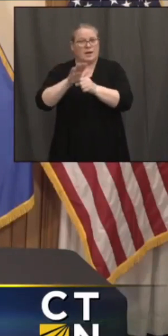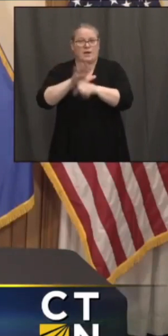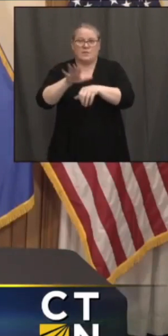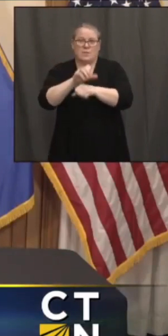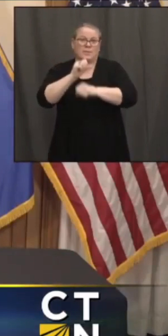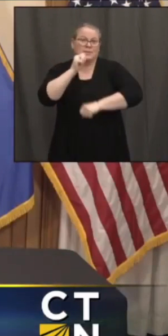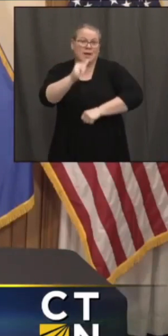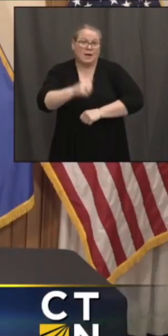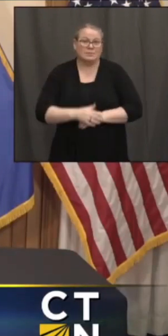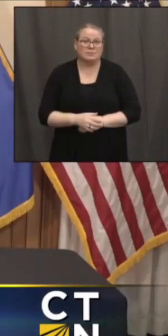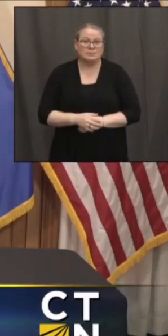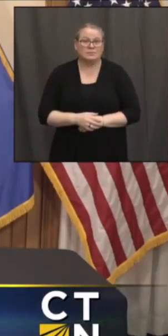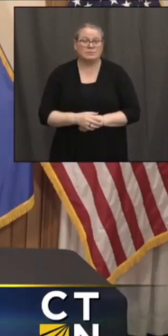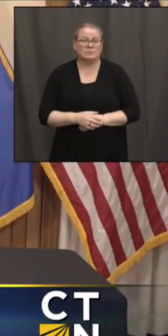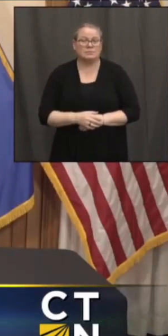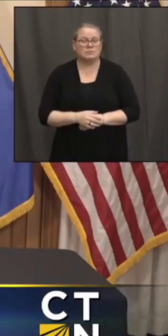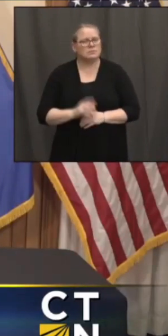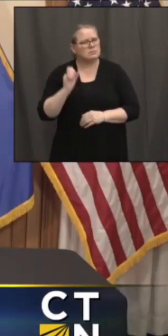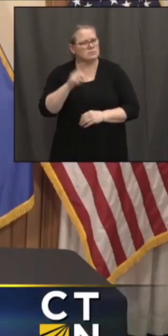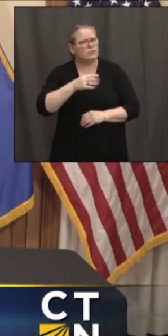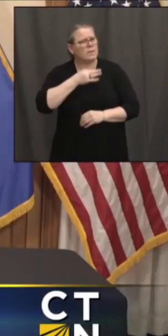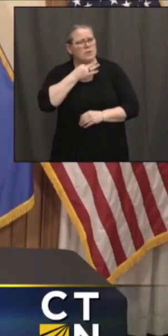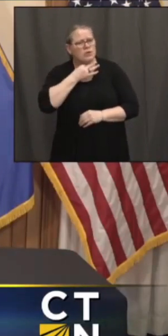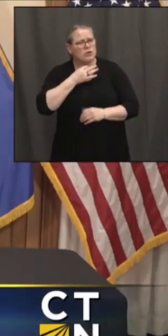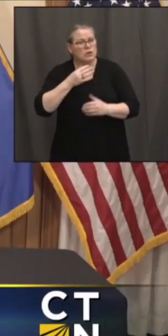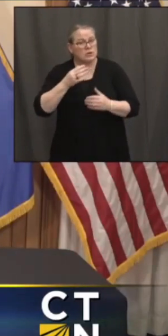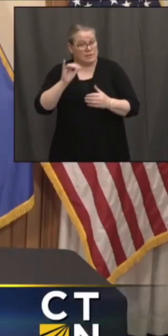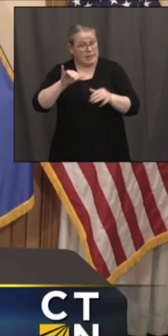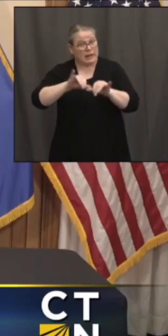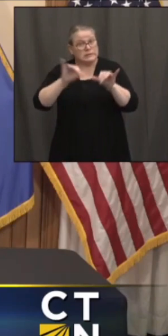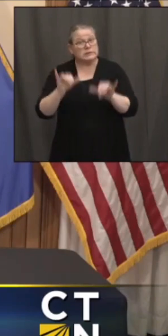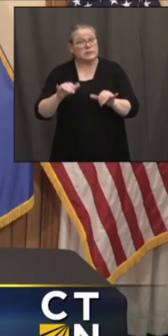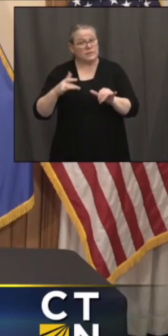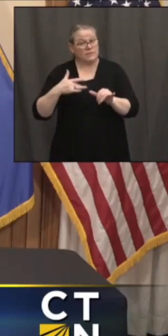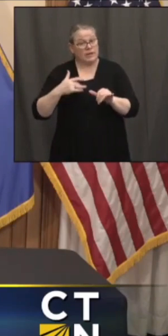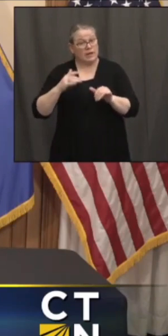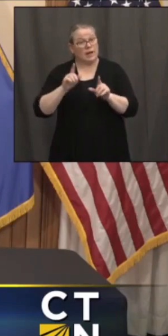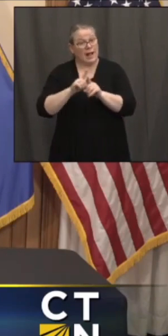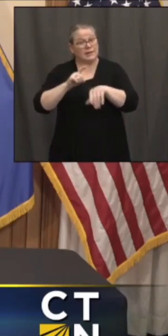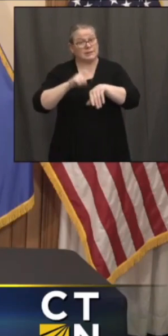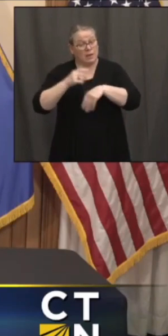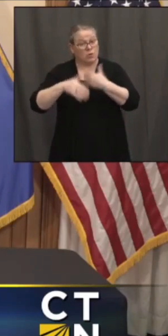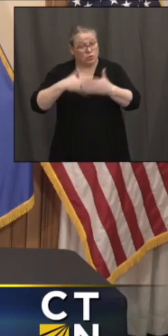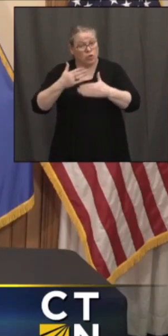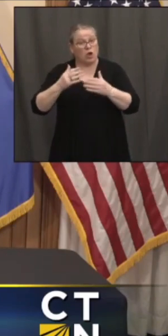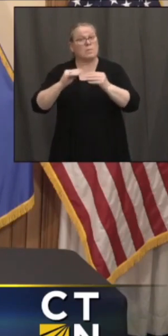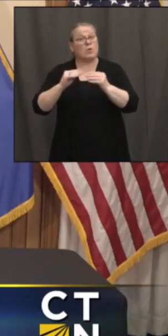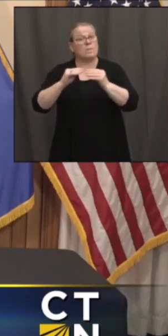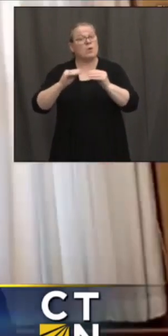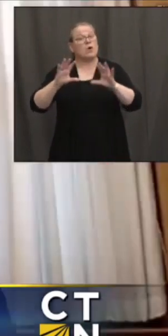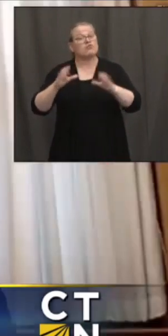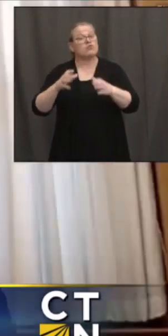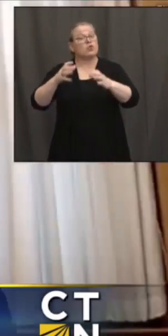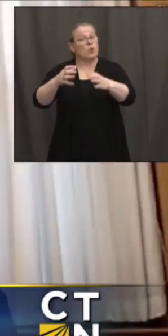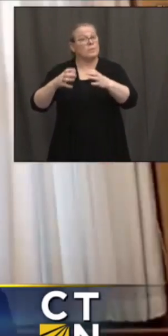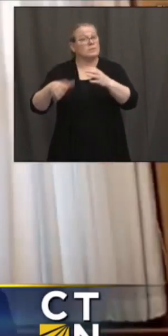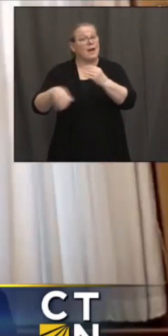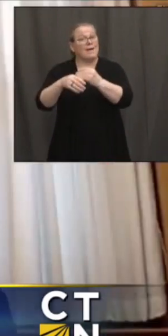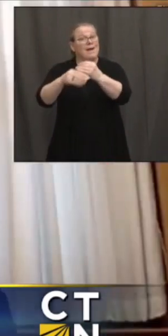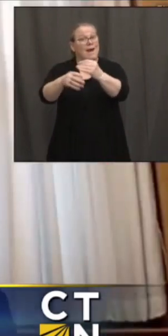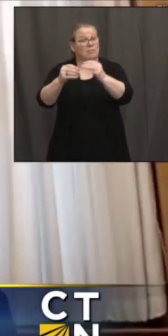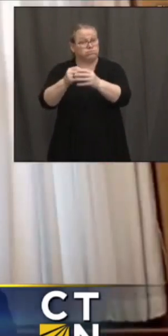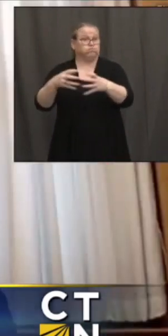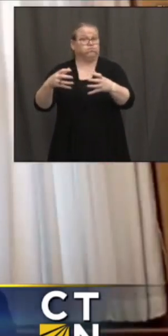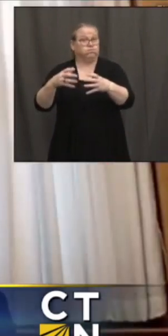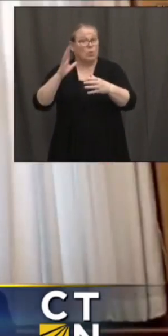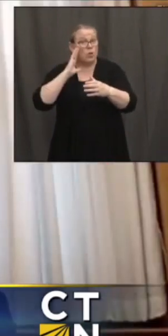work as you process hundreds and hundreds of thousands of younger people as time goes on? Yeah, again, it's not a